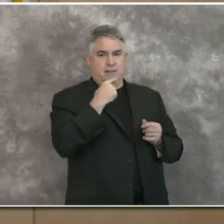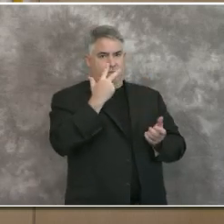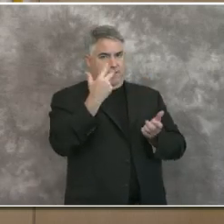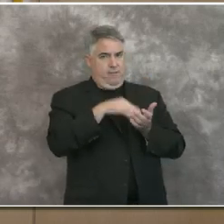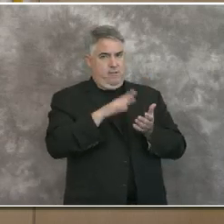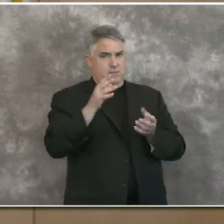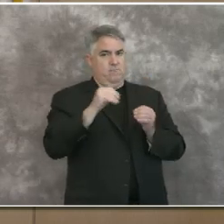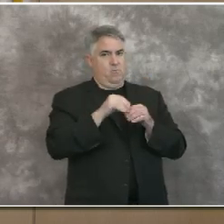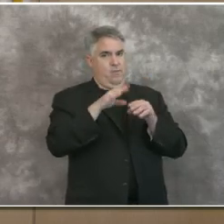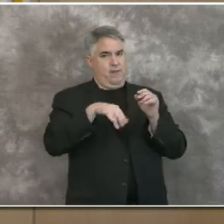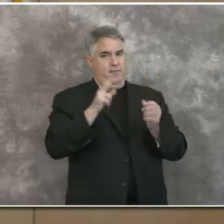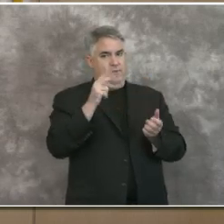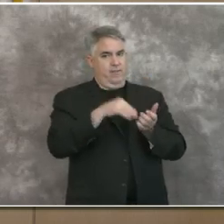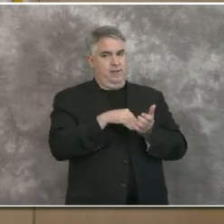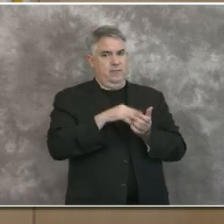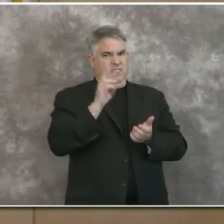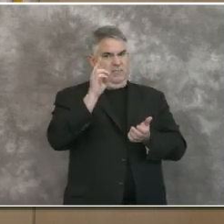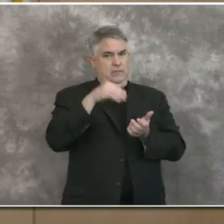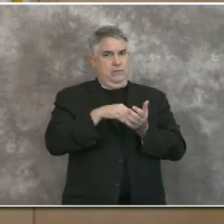our,